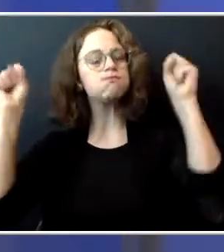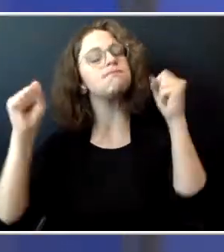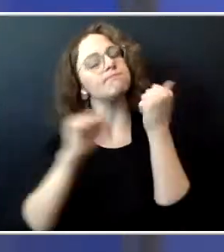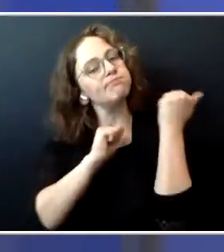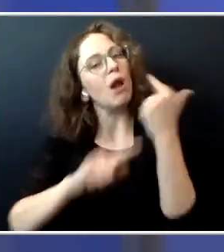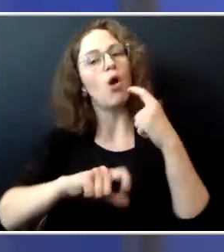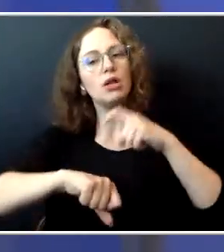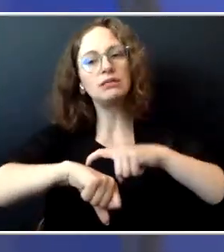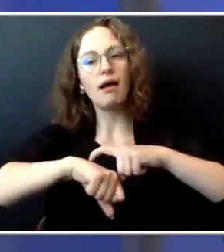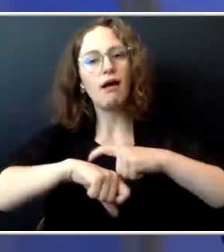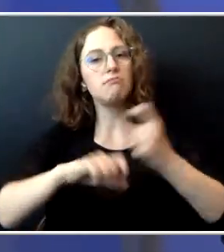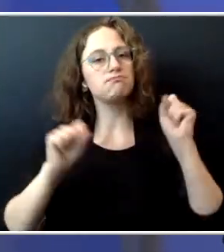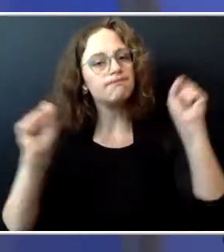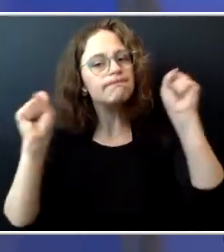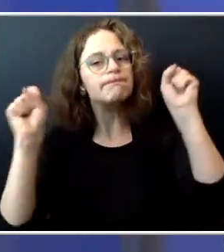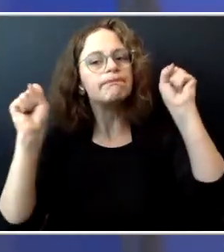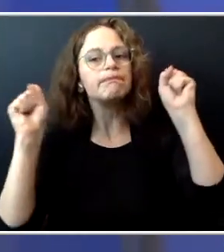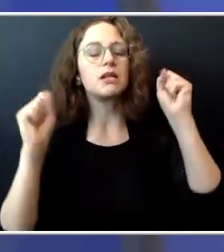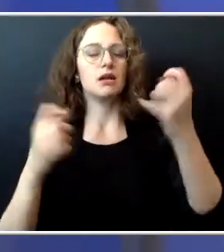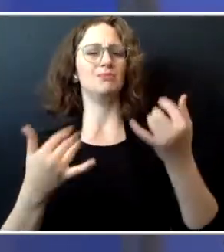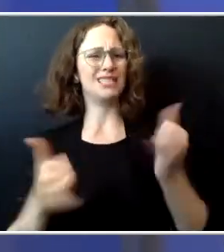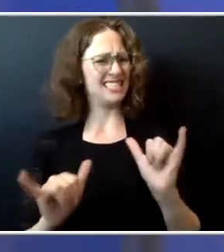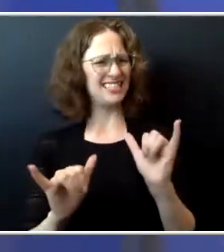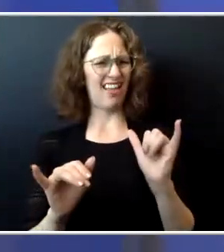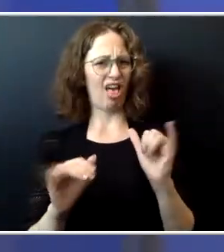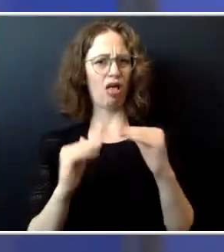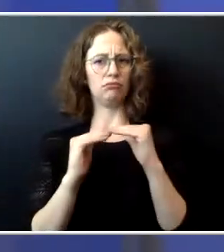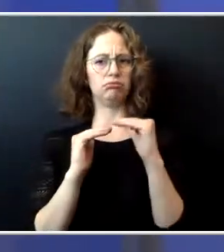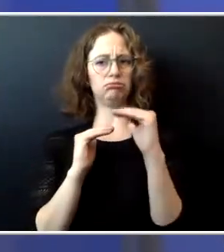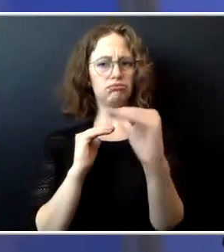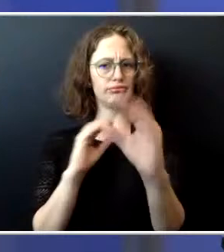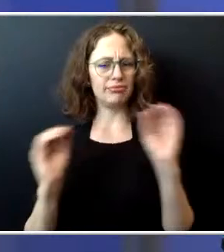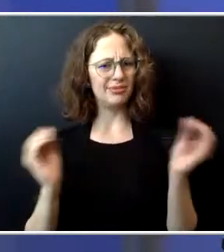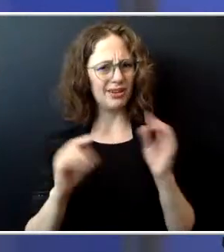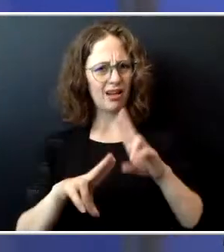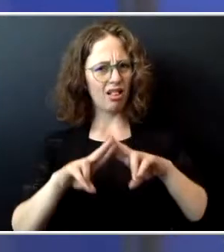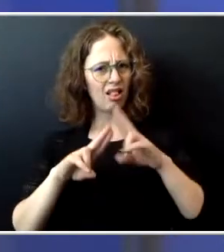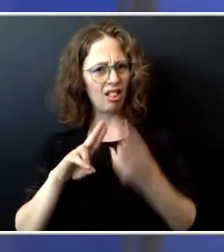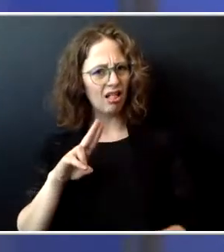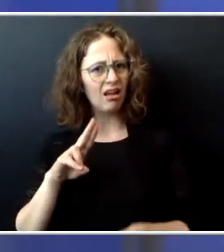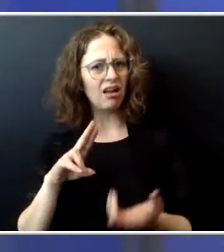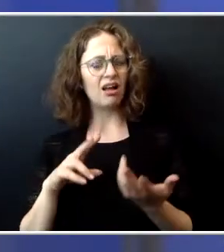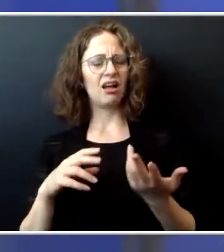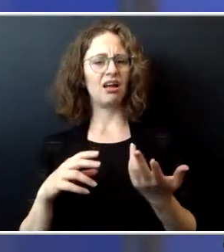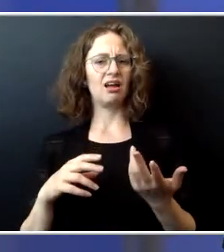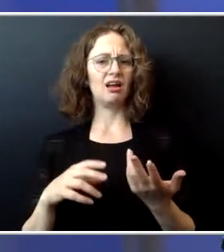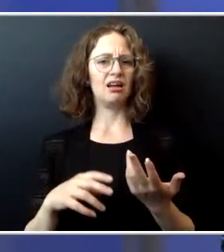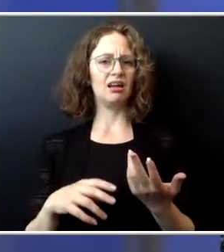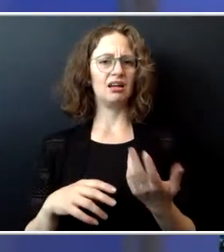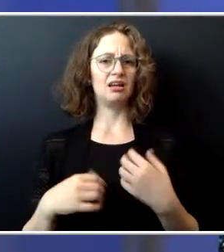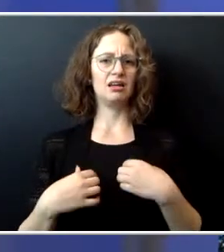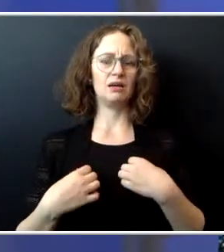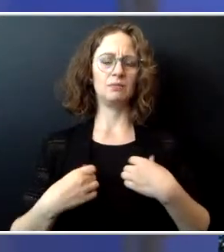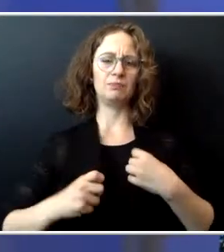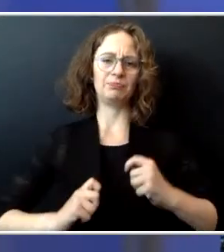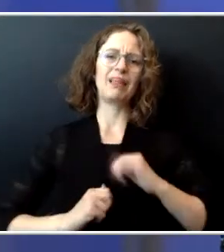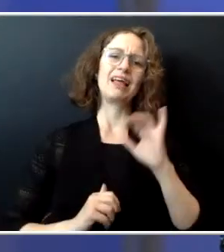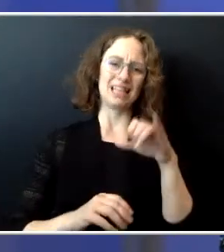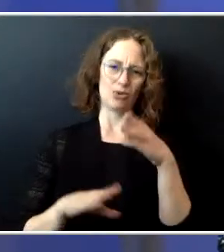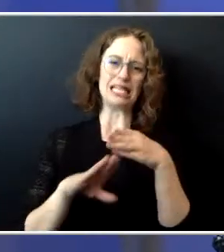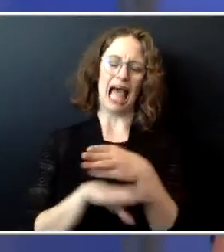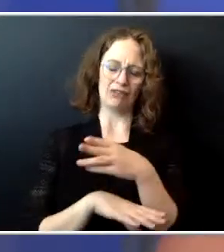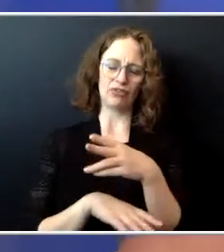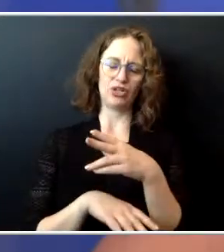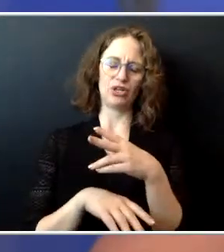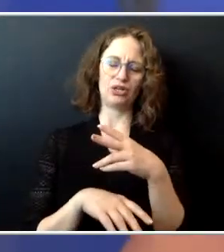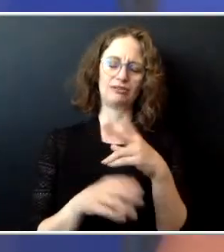was not losing the weight. And that was after I had two of my both kids. And then in